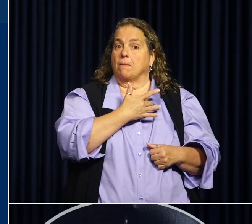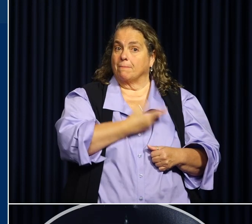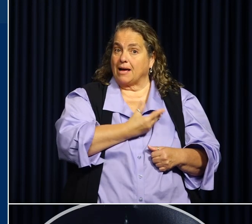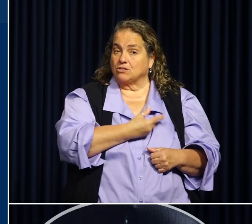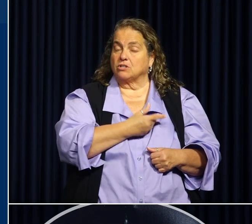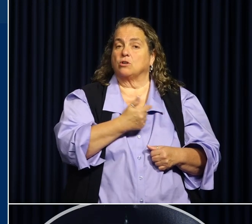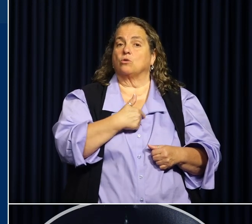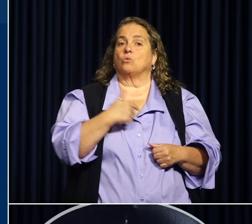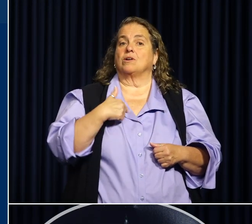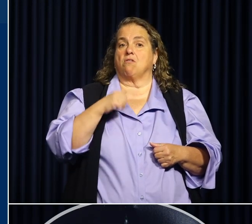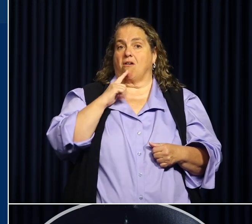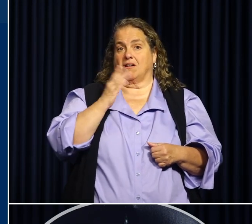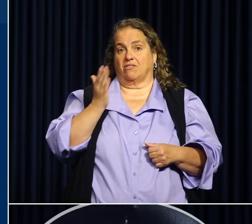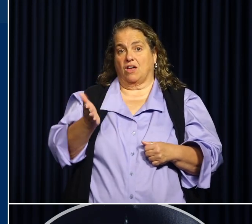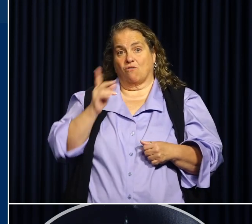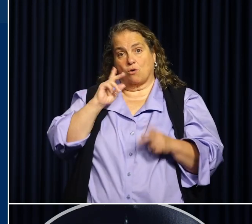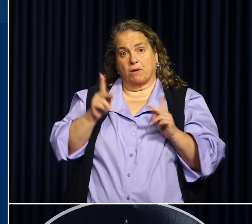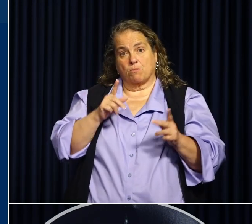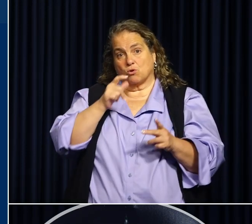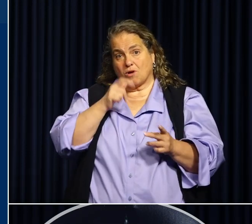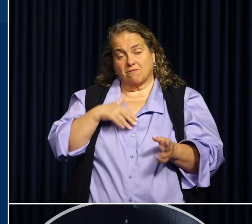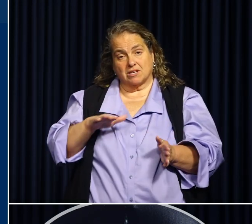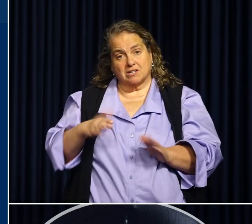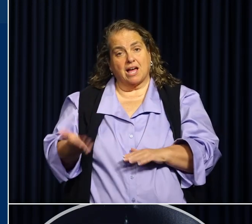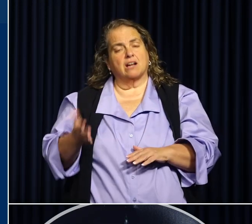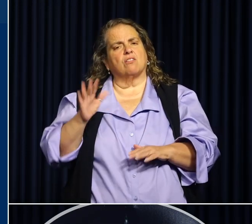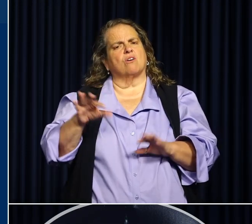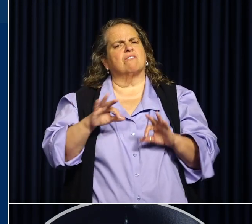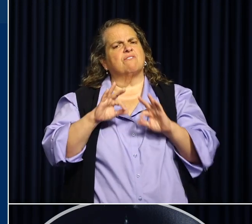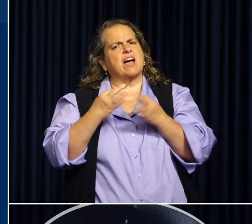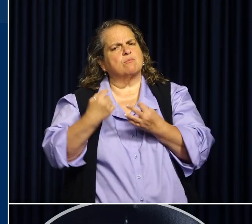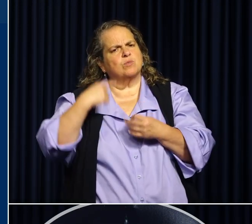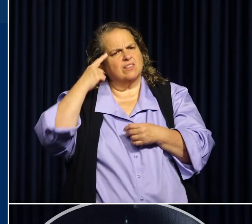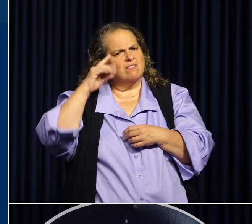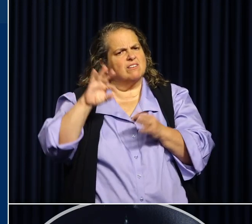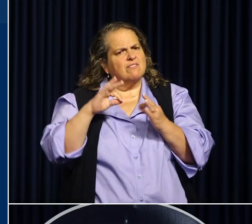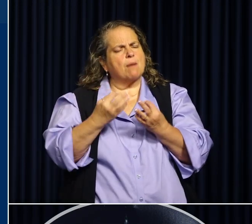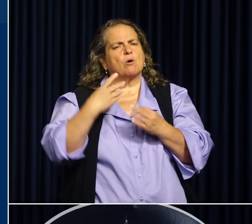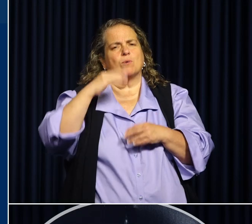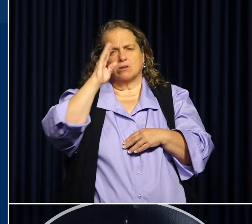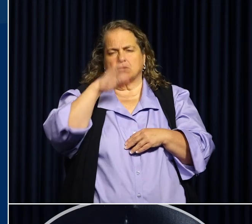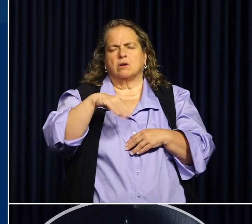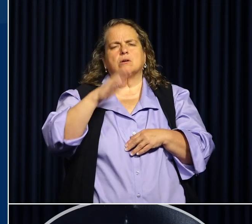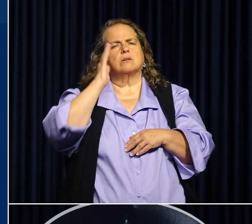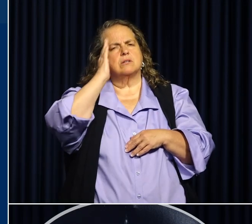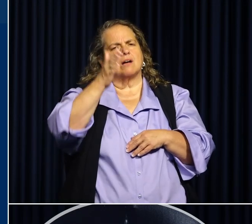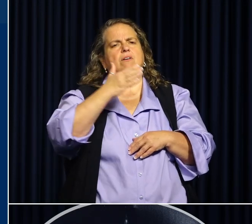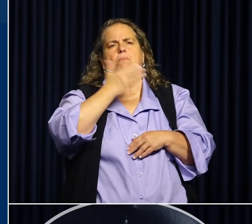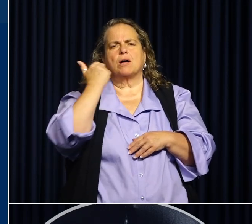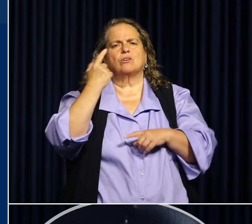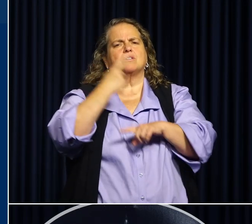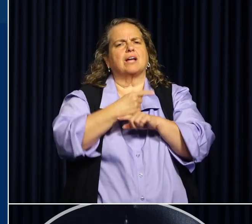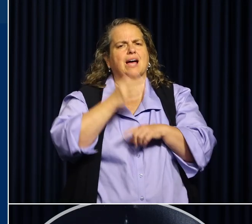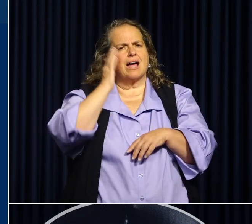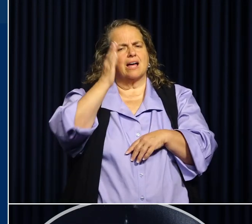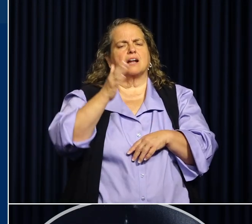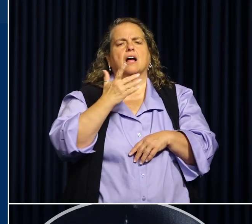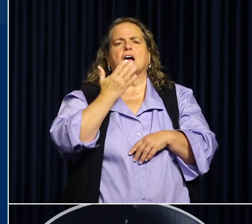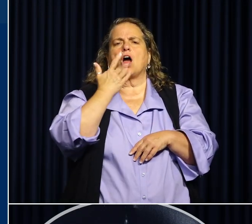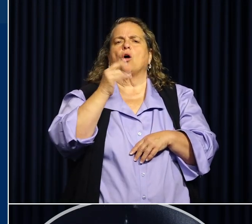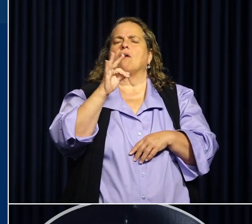for those that we've lost and their families, and that we know that there is a better day ahead, the color of